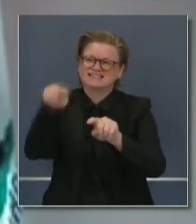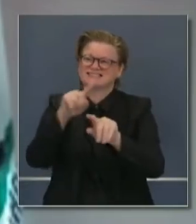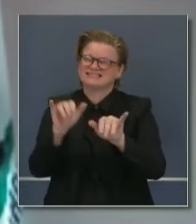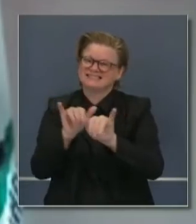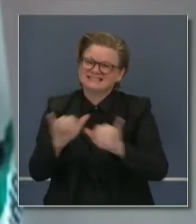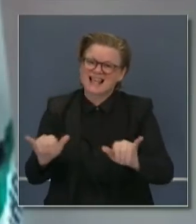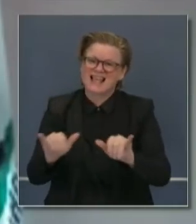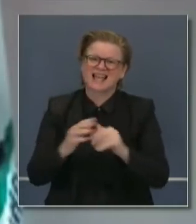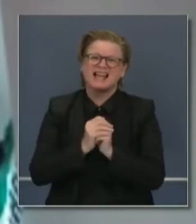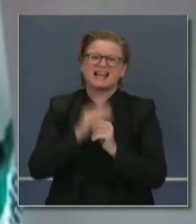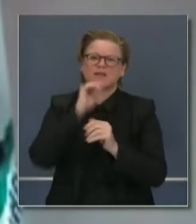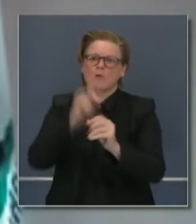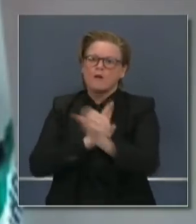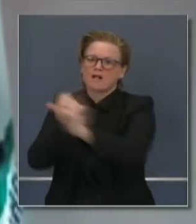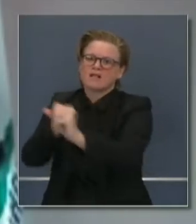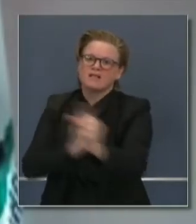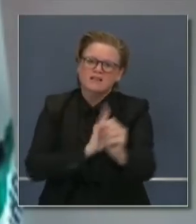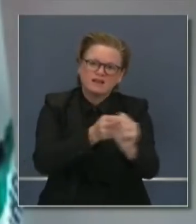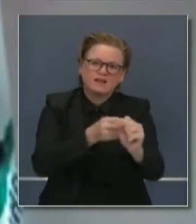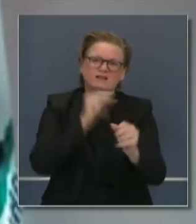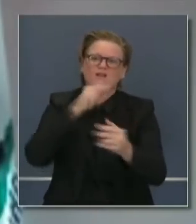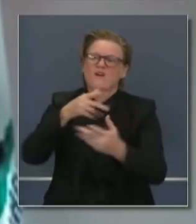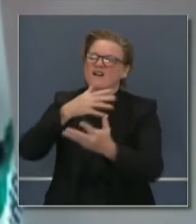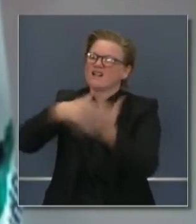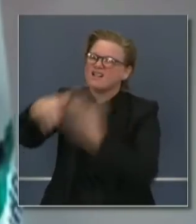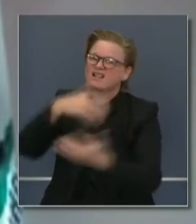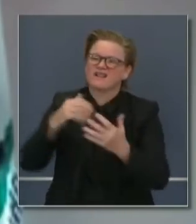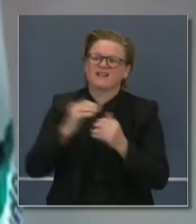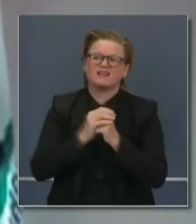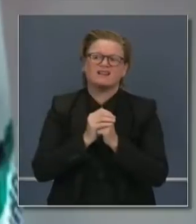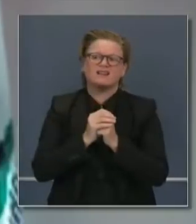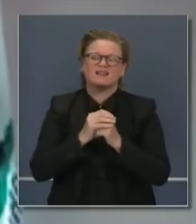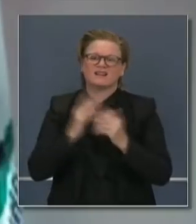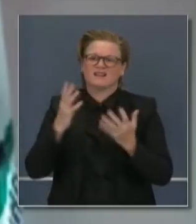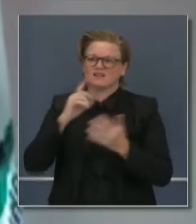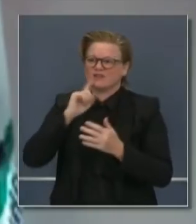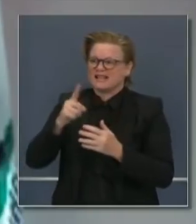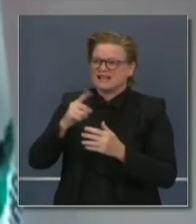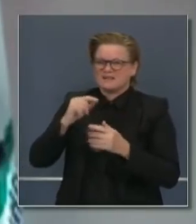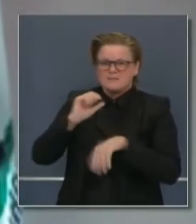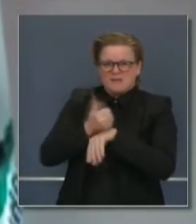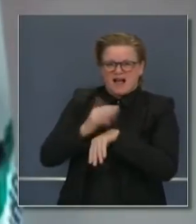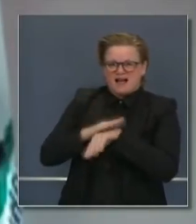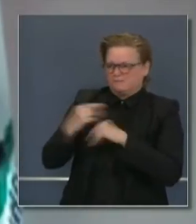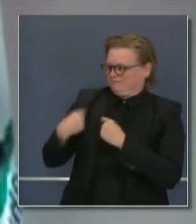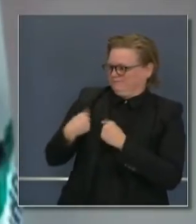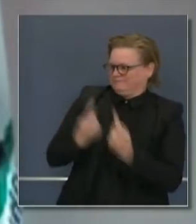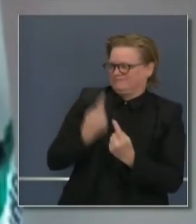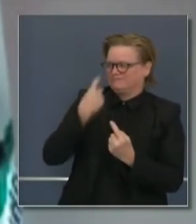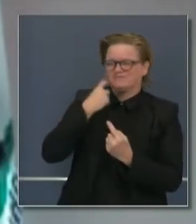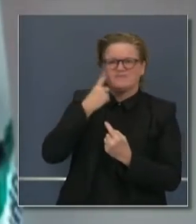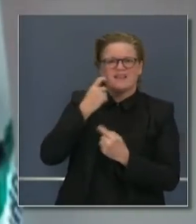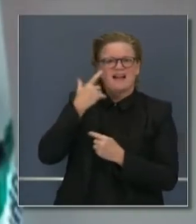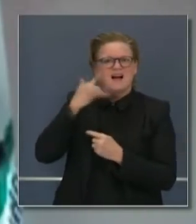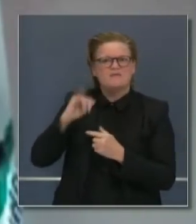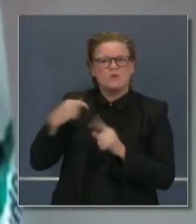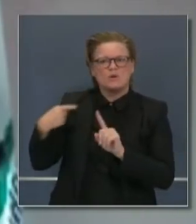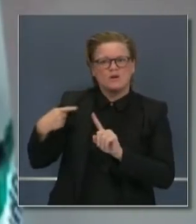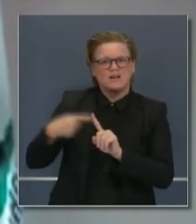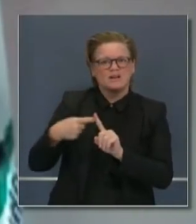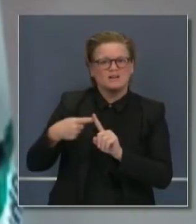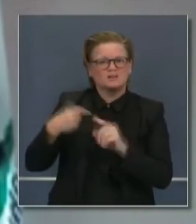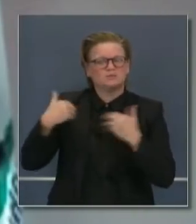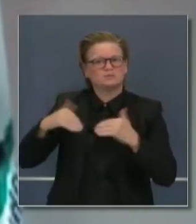of what has happened in California is that a number of people who have traveled outside of our state, visited